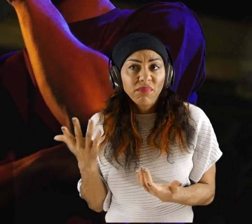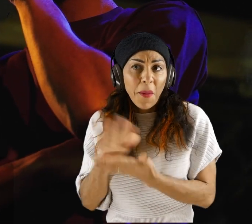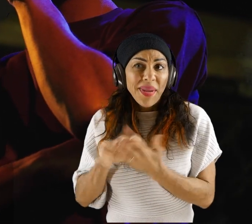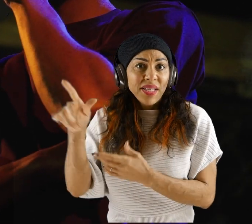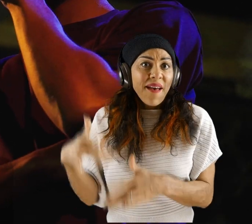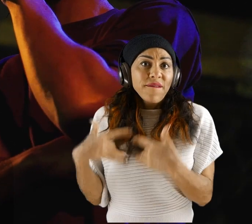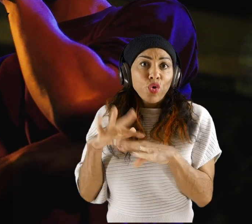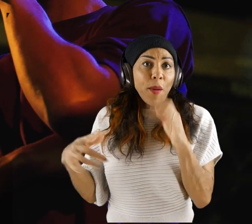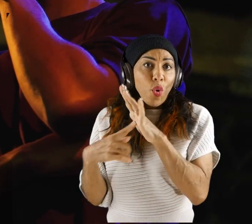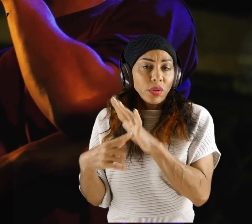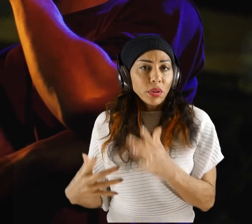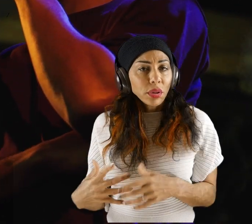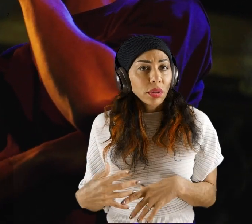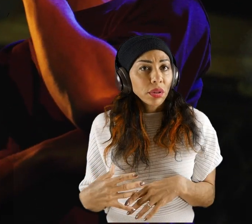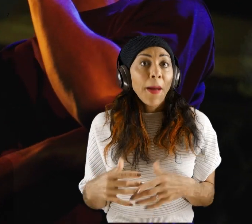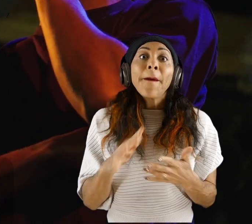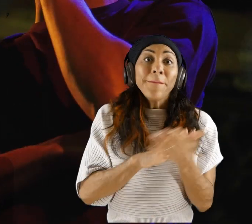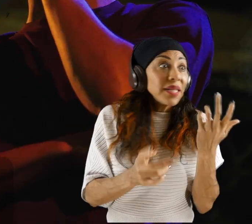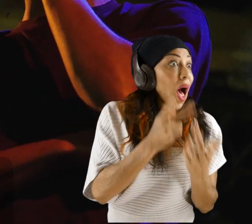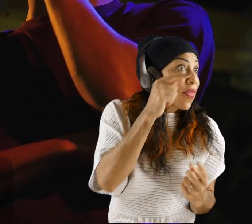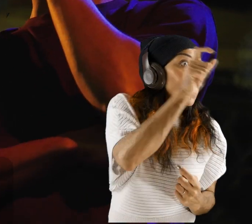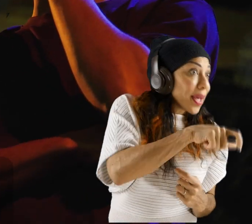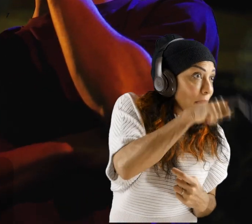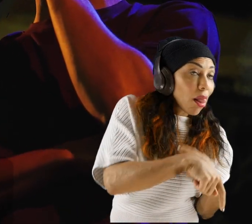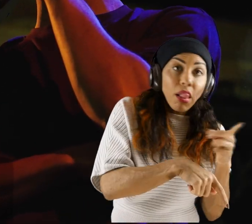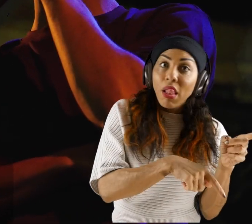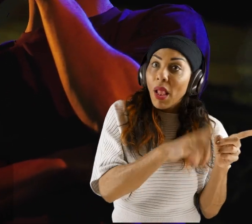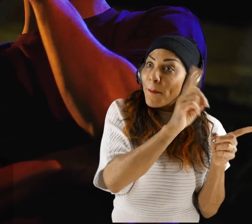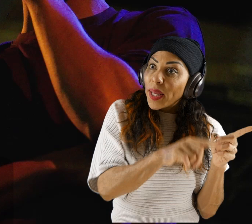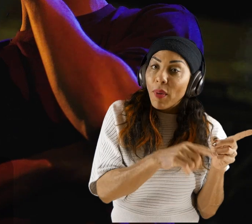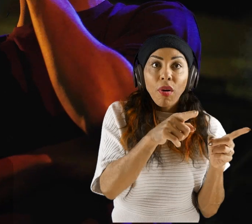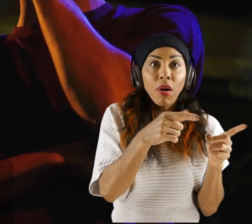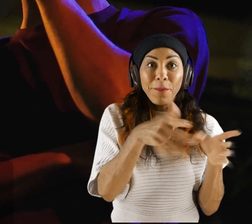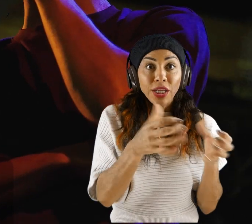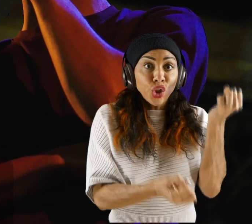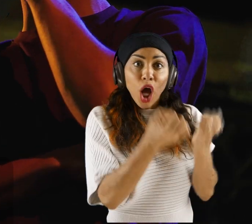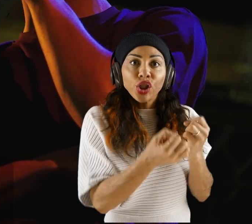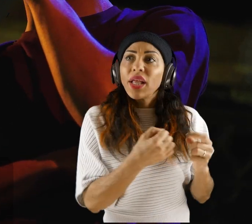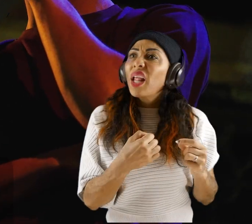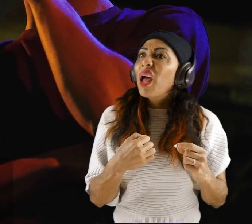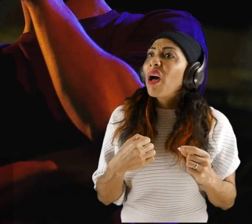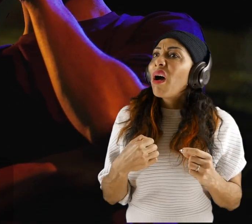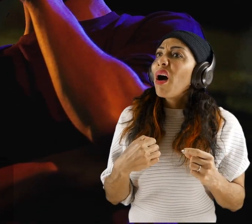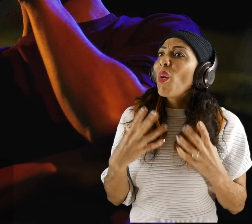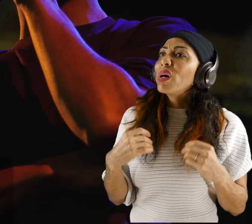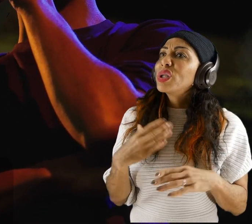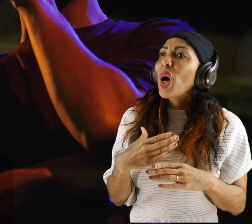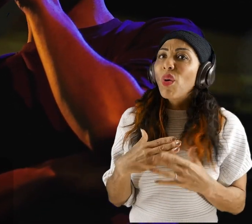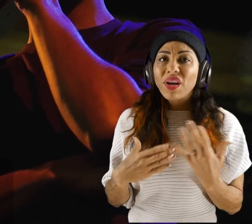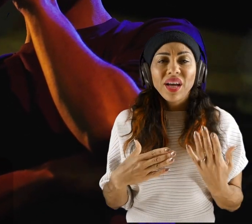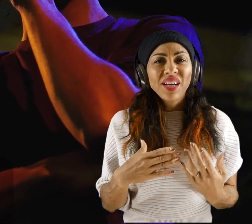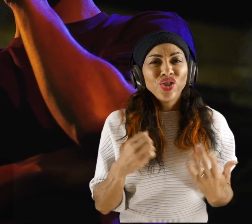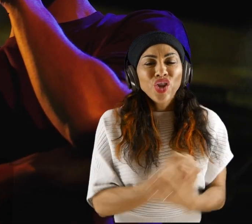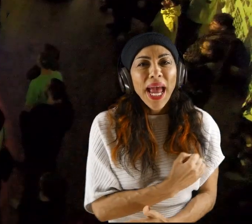stopped because based on some opinion from a person, especially if it's online, it's just nothing. That would have been the